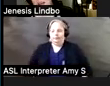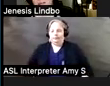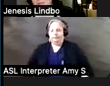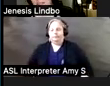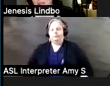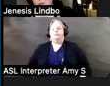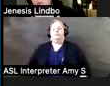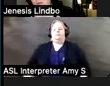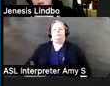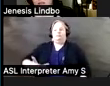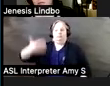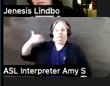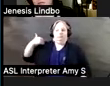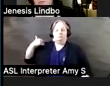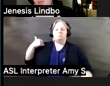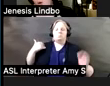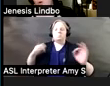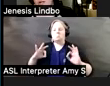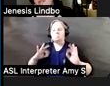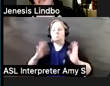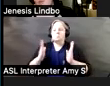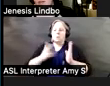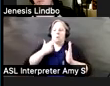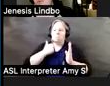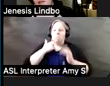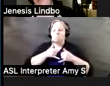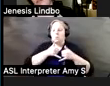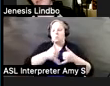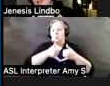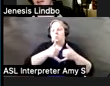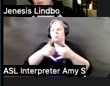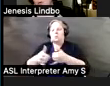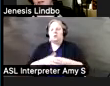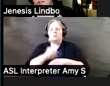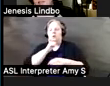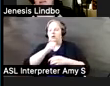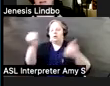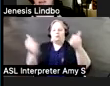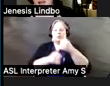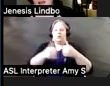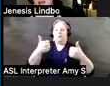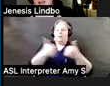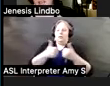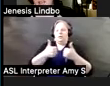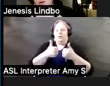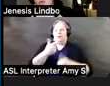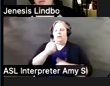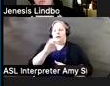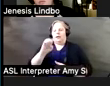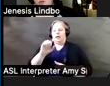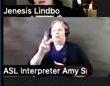Before that, like, there were small awards that weren't with the game awards.